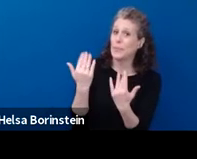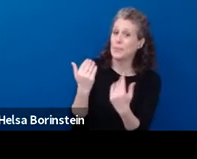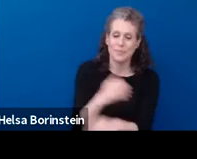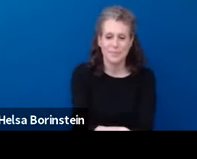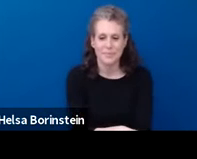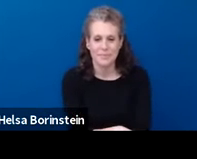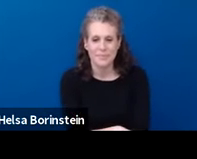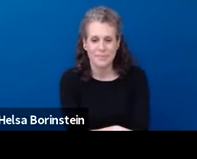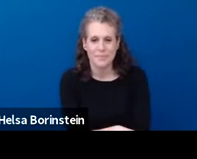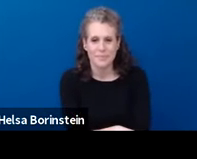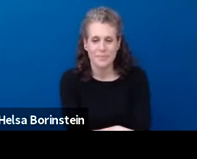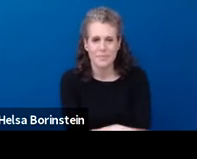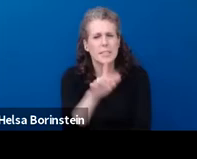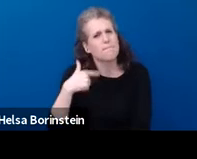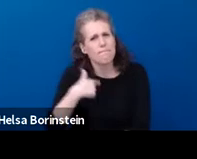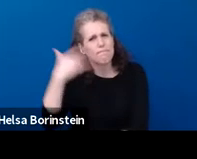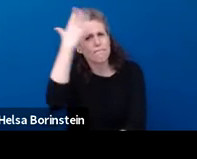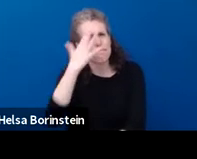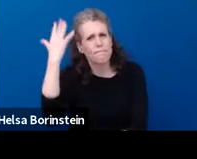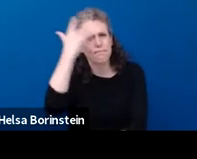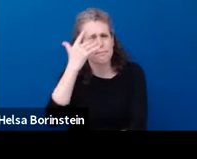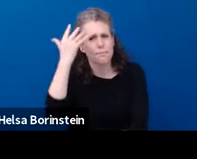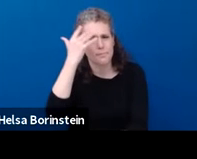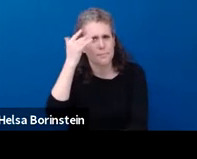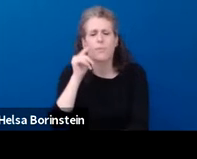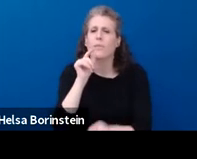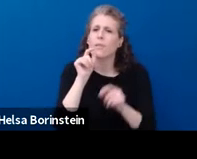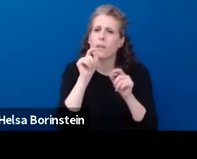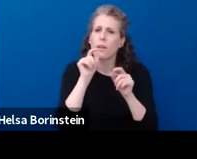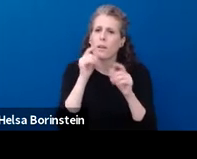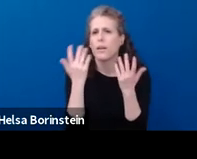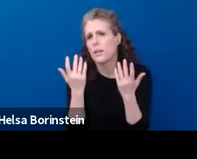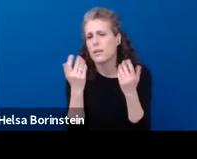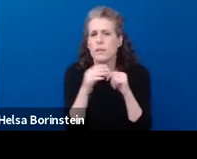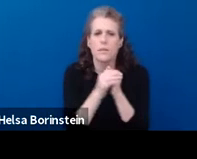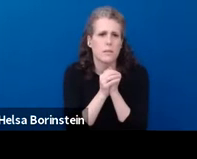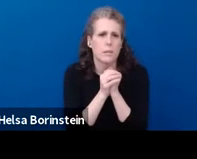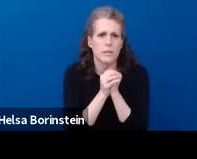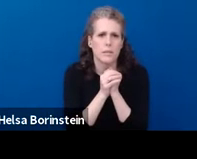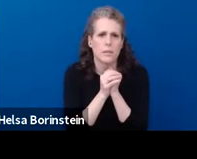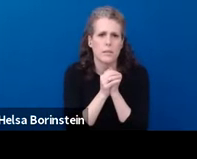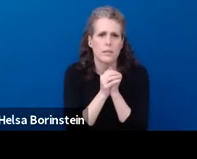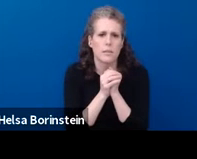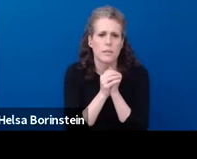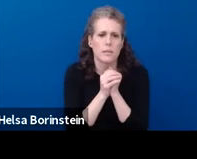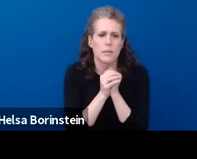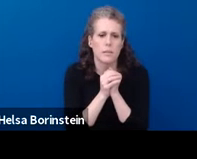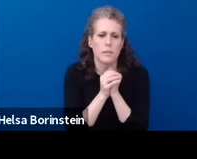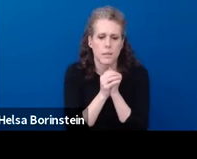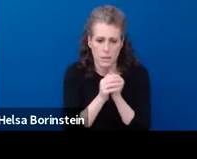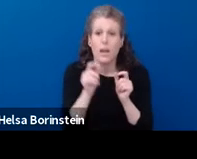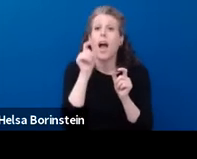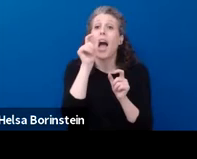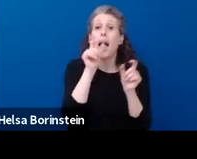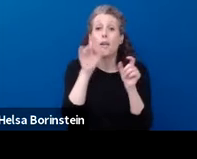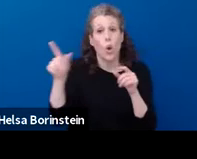I was just thinking about people often take in users late in the process.